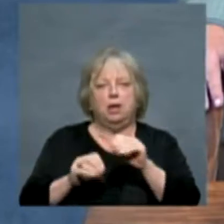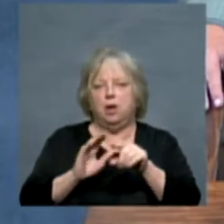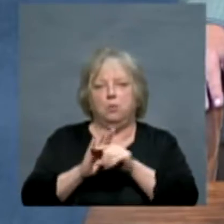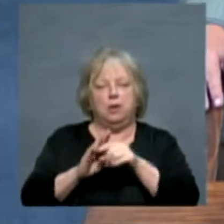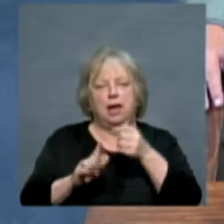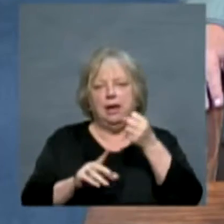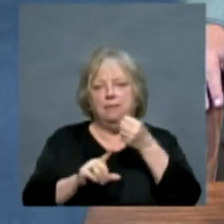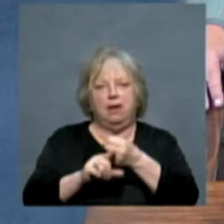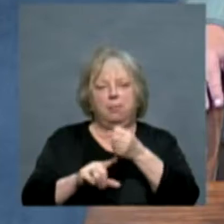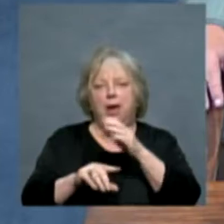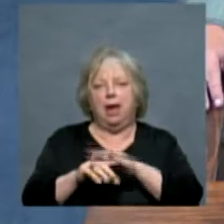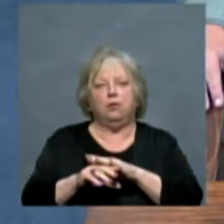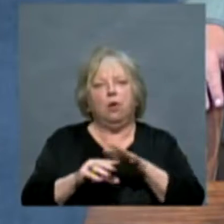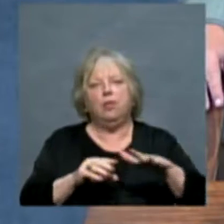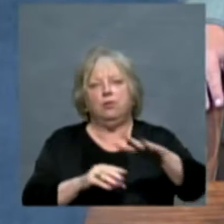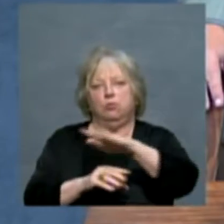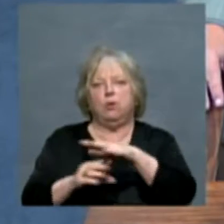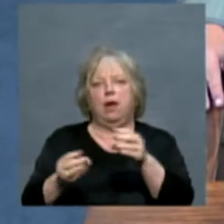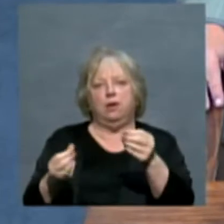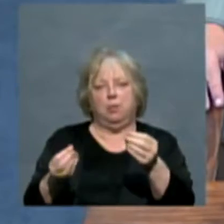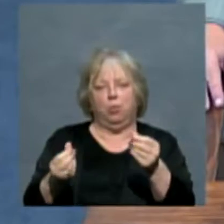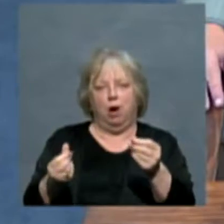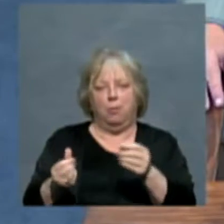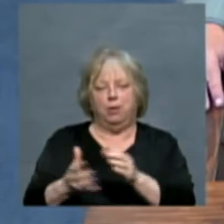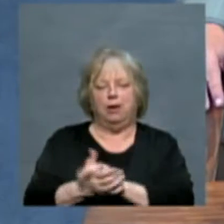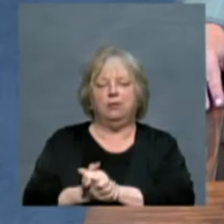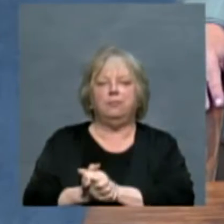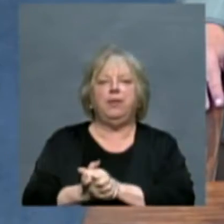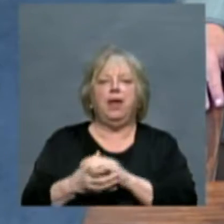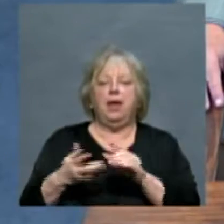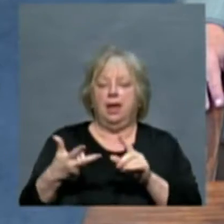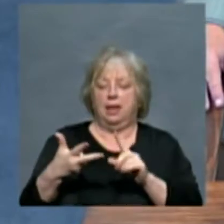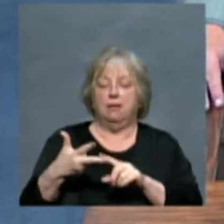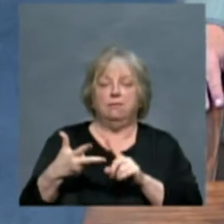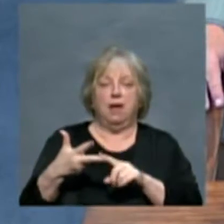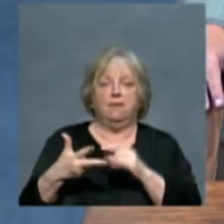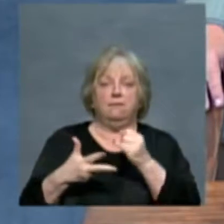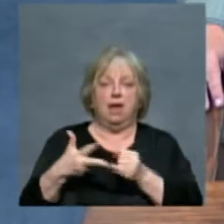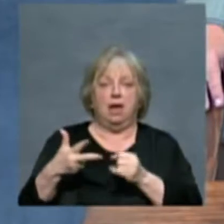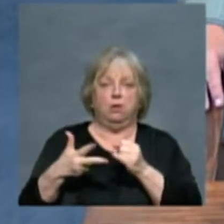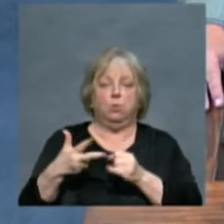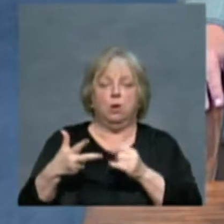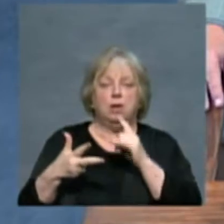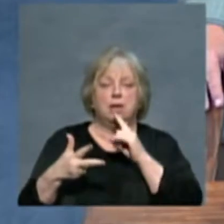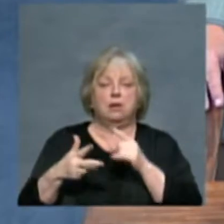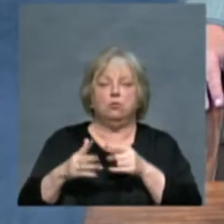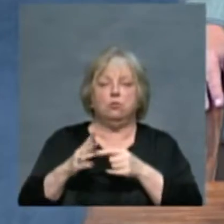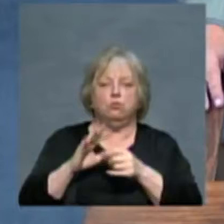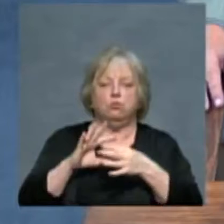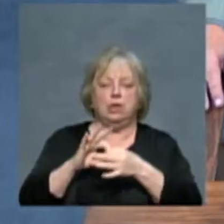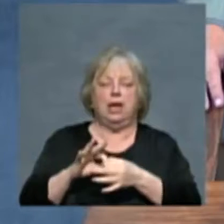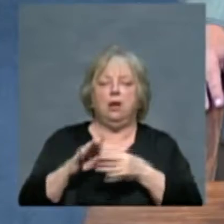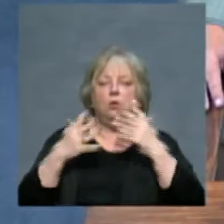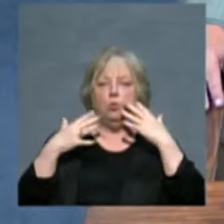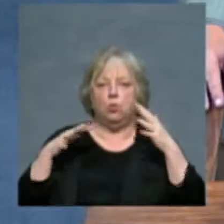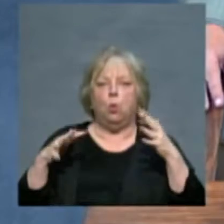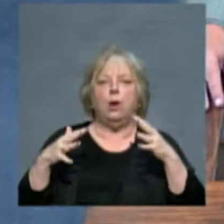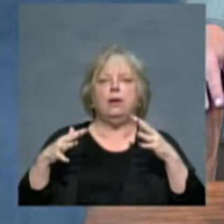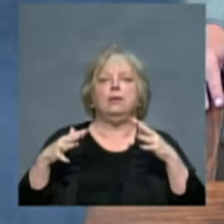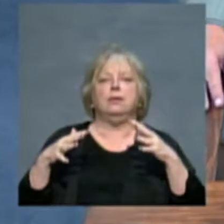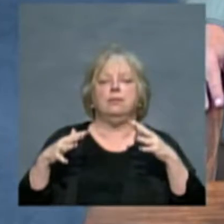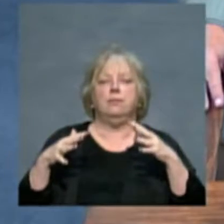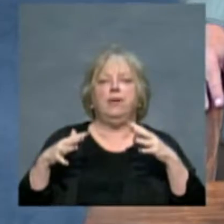development potential of the surrounding properties. And the final condition is related to noise, sound, and lighting.